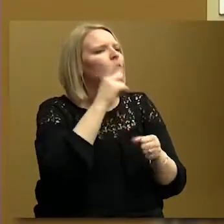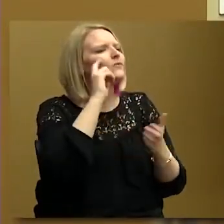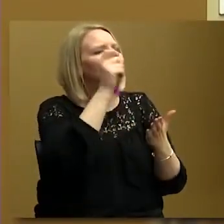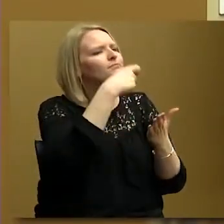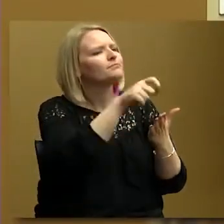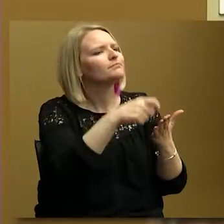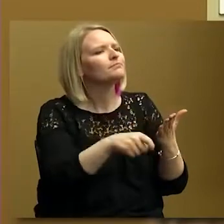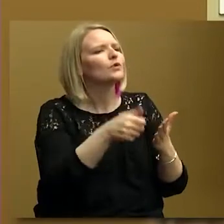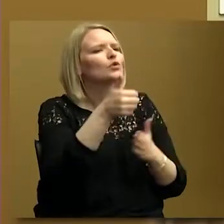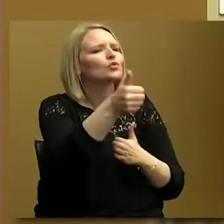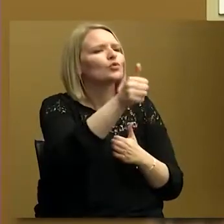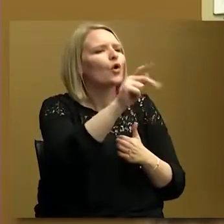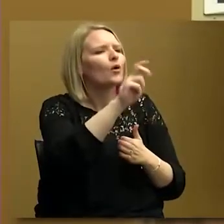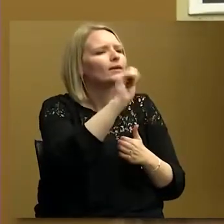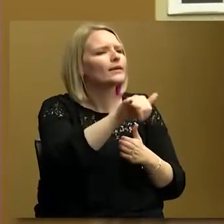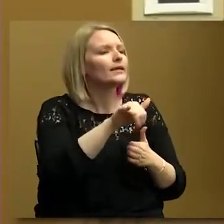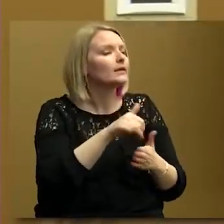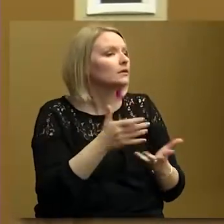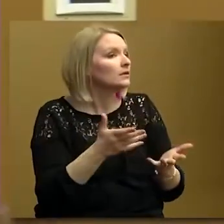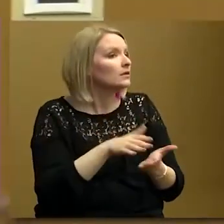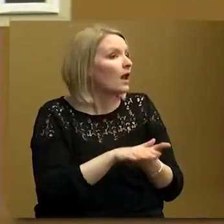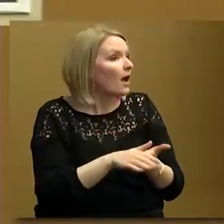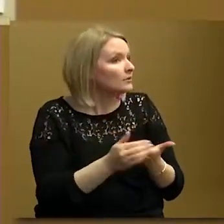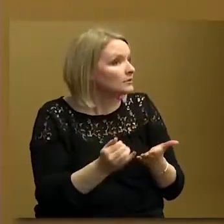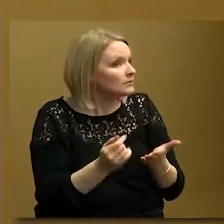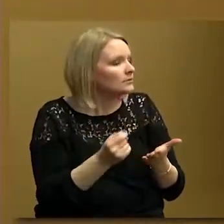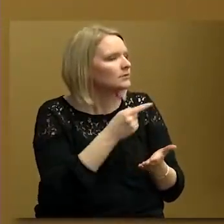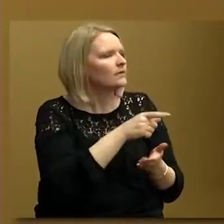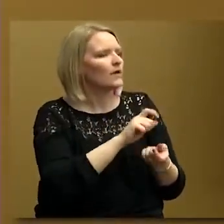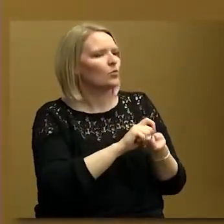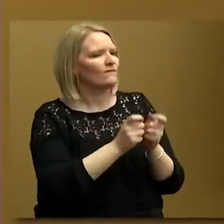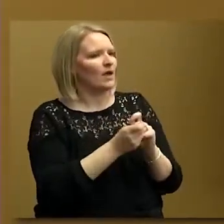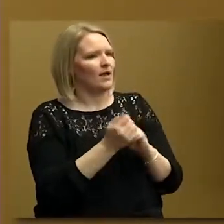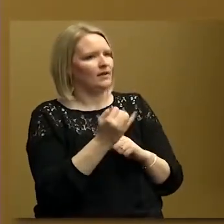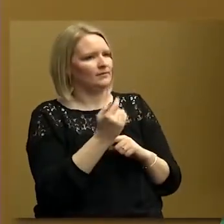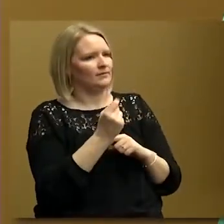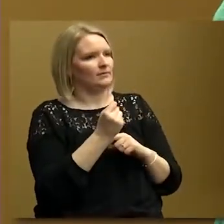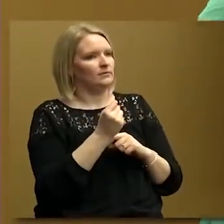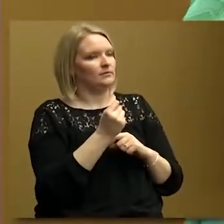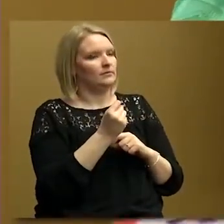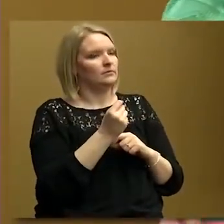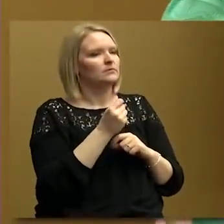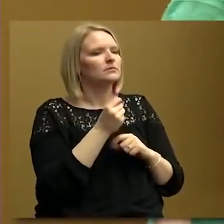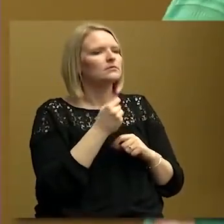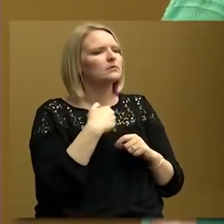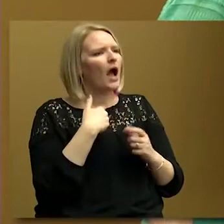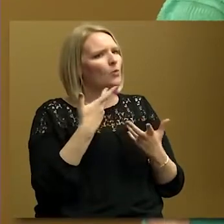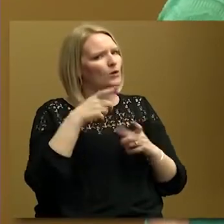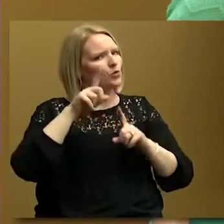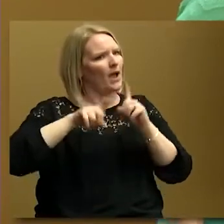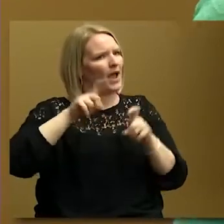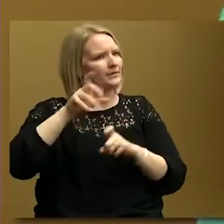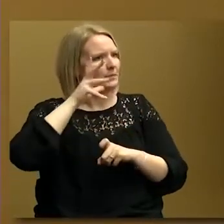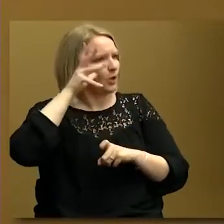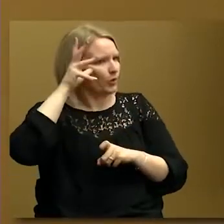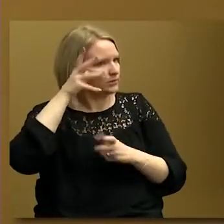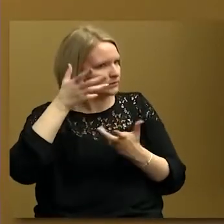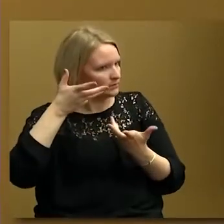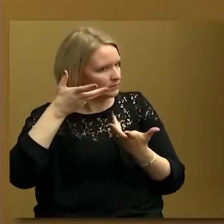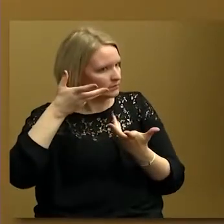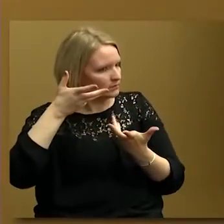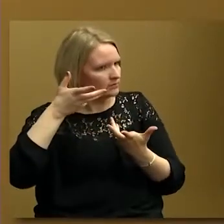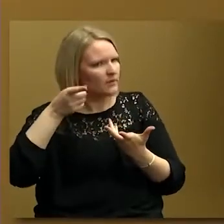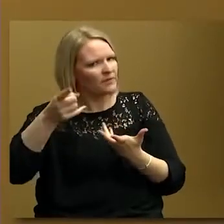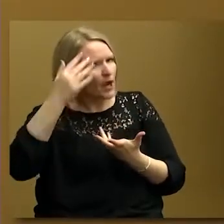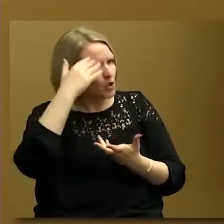key. The lovely thing about it is they revised it then because you want to ask parents. You want to ask the people who